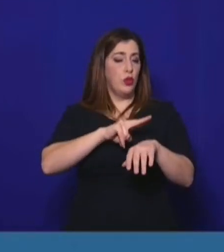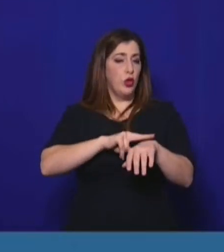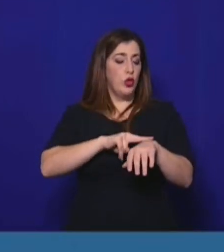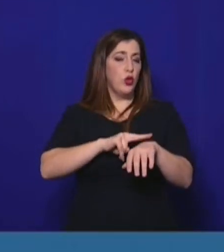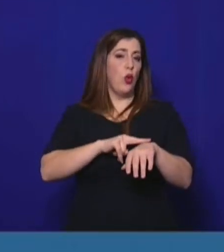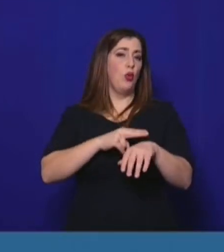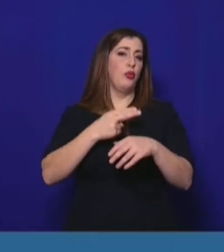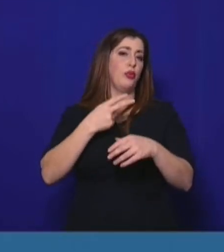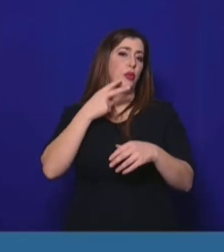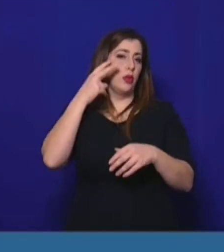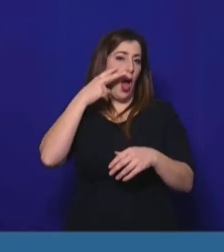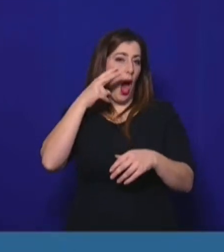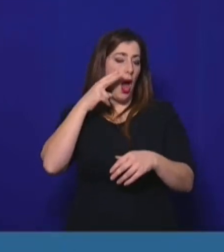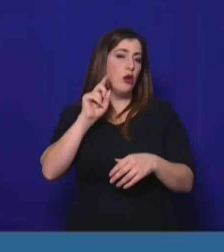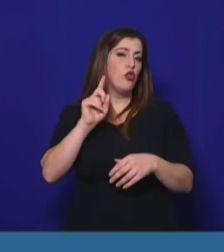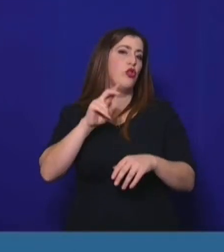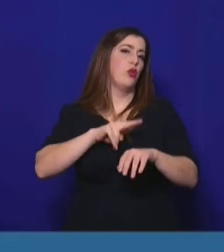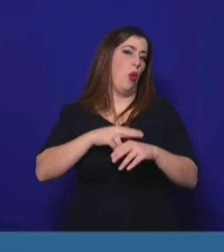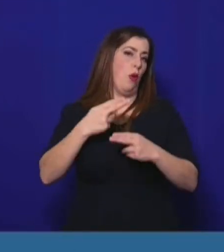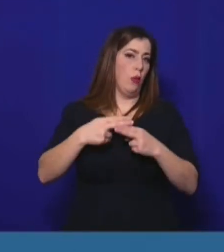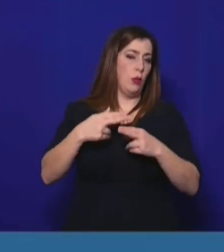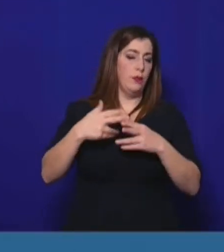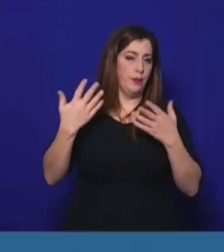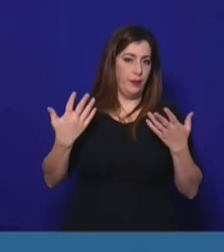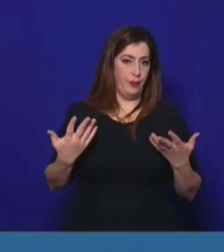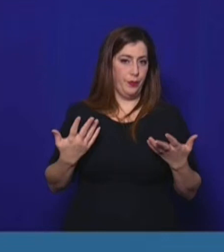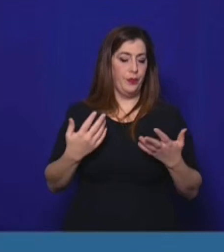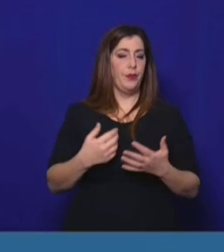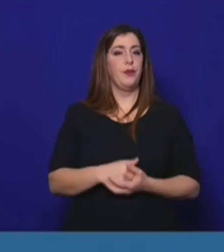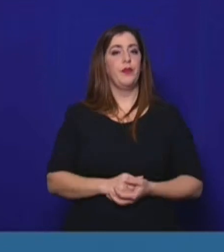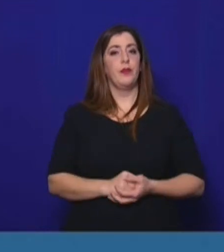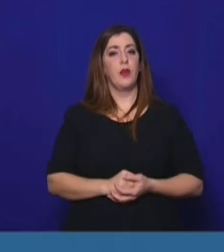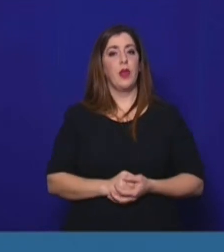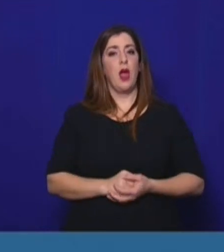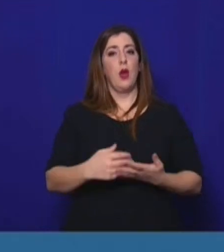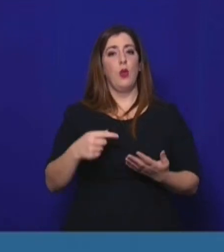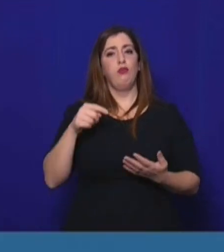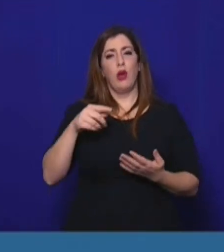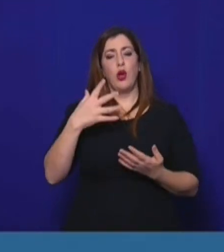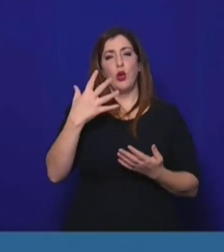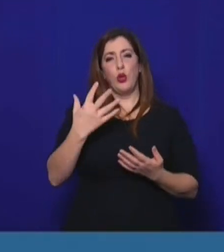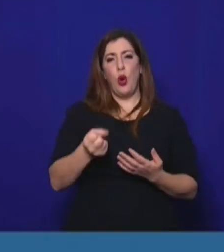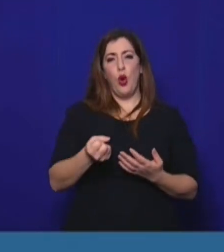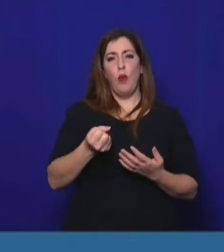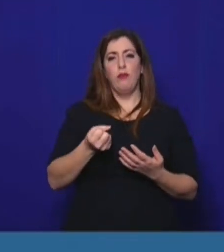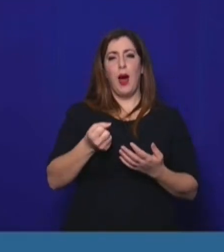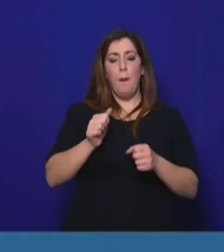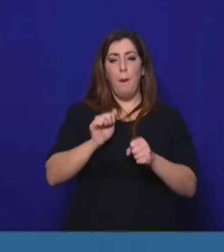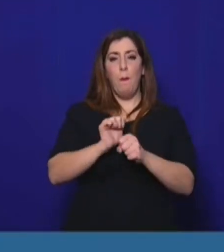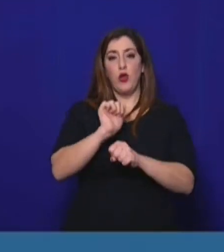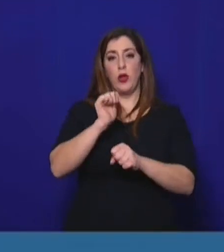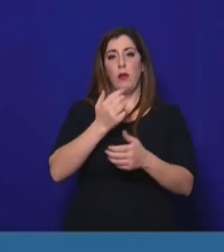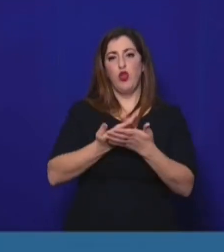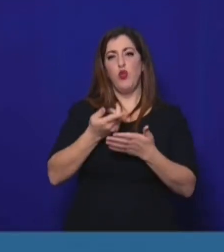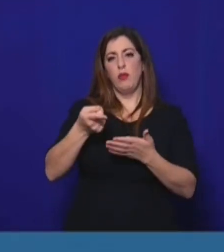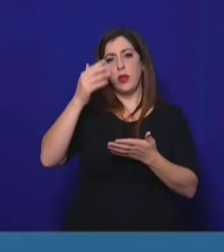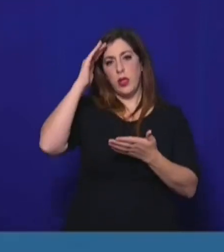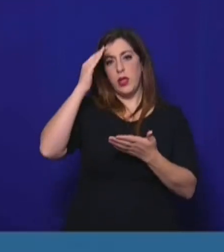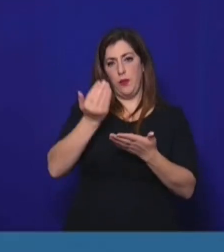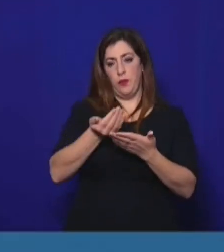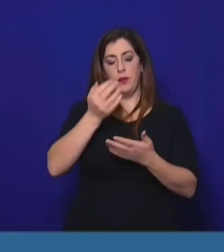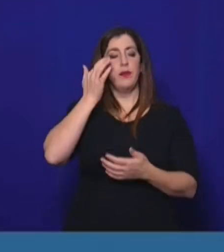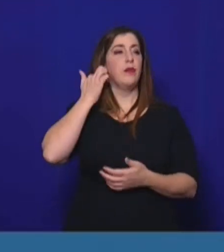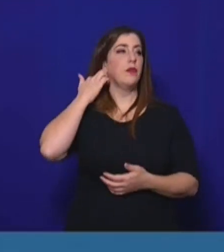li jkunu propju b'dawn l-allerġiji li propju nkunu qegħdin nagħmlu setup apposta għalihom biex aħna nkunu qegħdin safe għalihom.